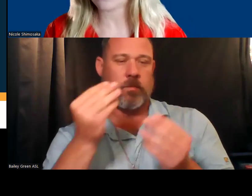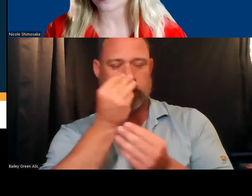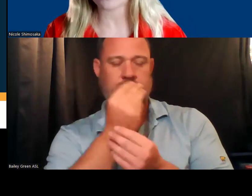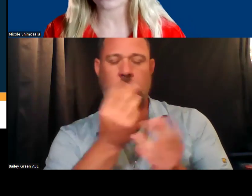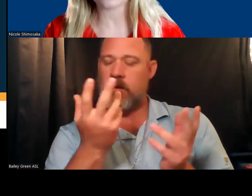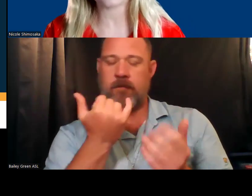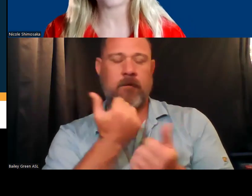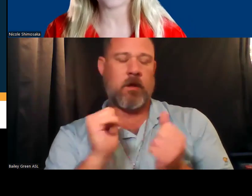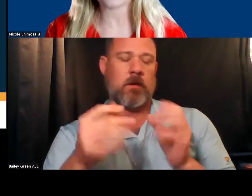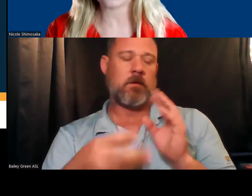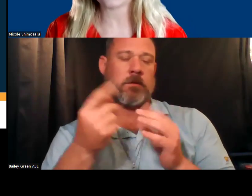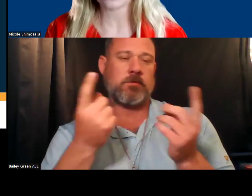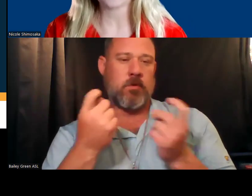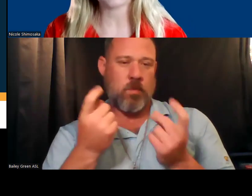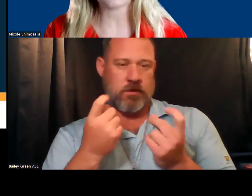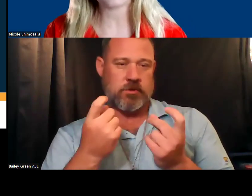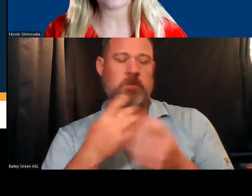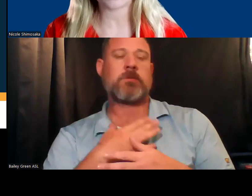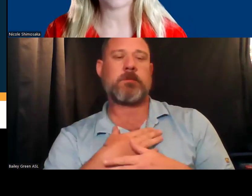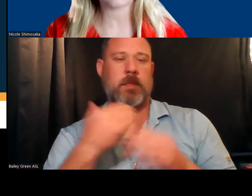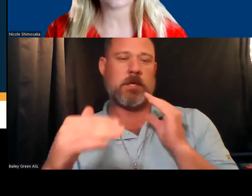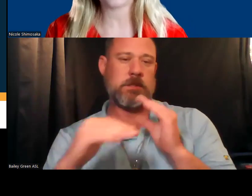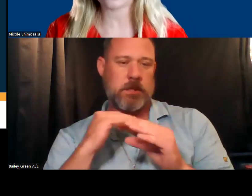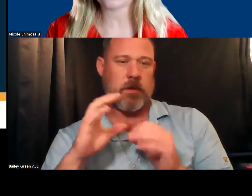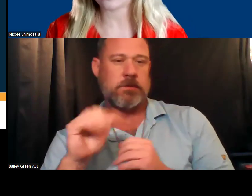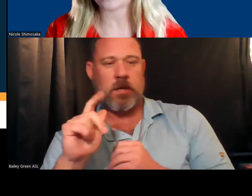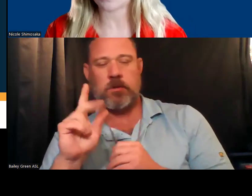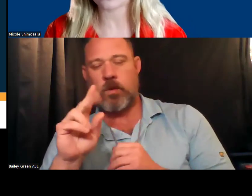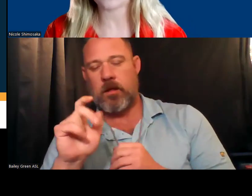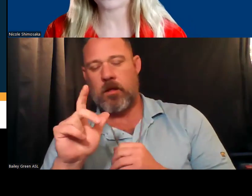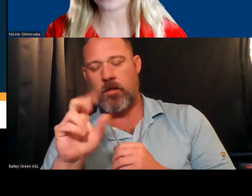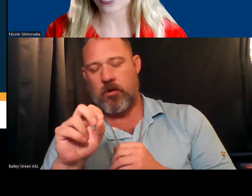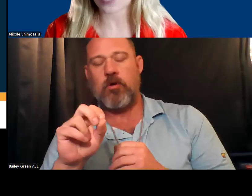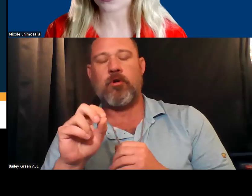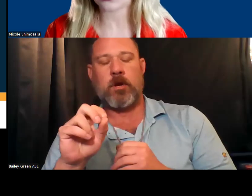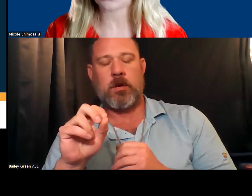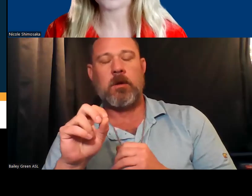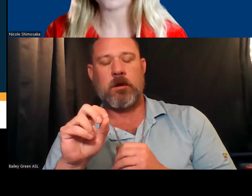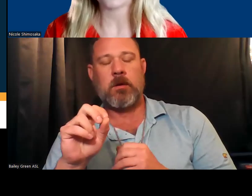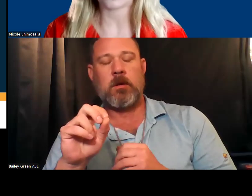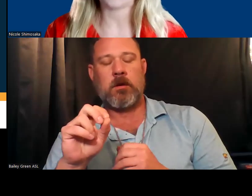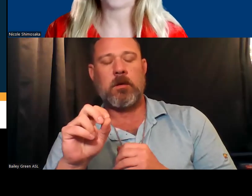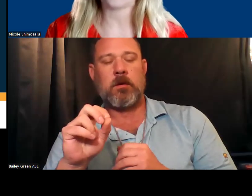and if you have any additional questions, please email the CA 2030 inbox, and we'd be happy to